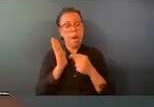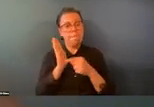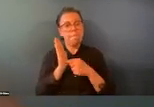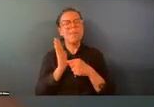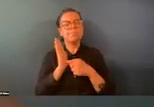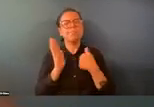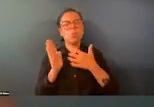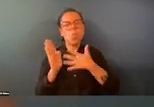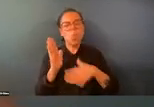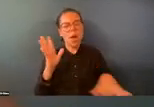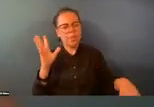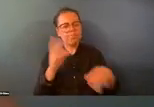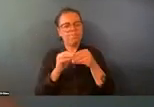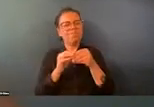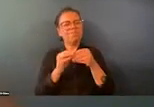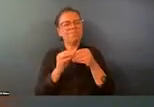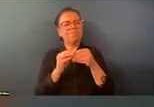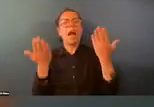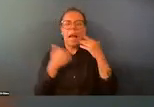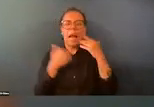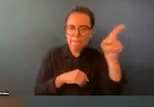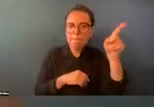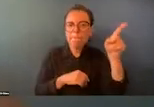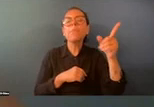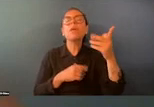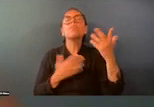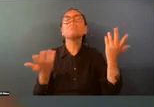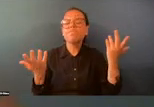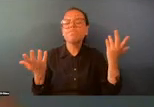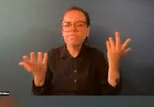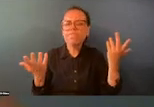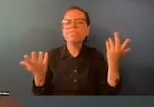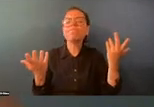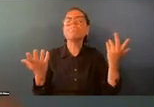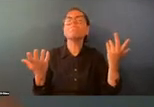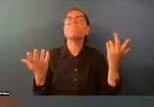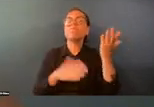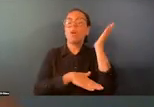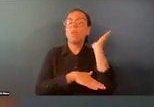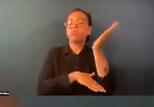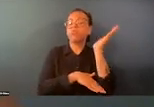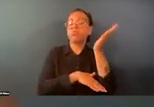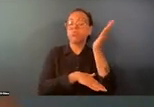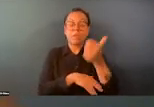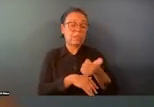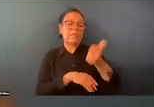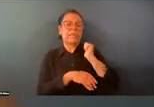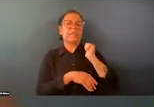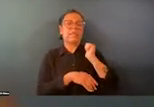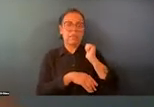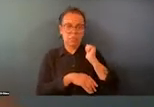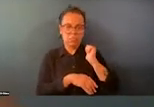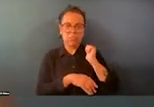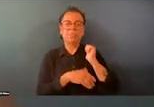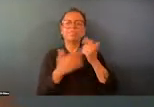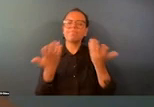health programs. So as many of you likely heard from the intersection of gender and climate session at